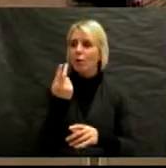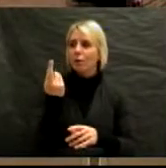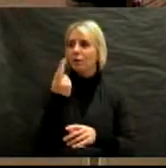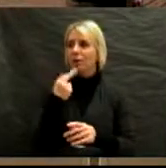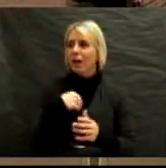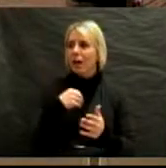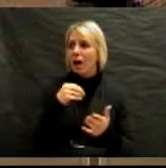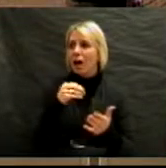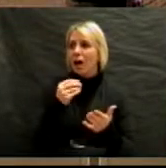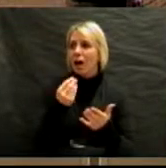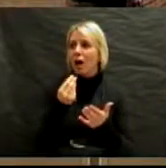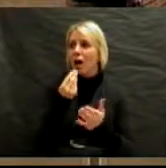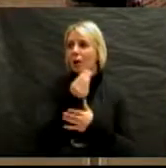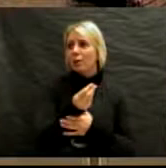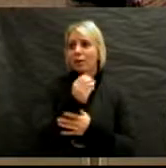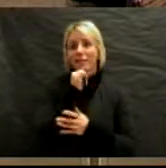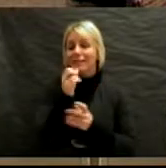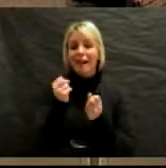mileage either.